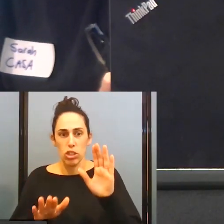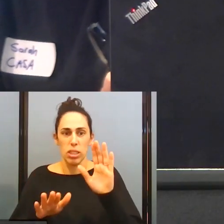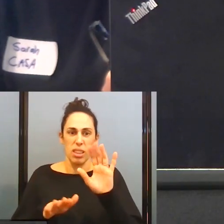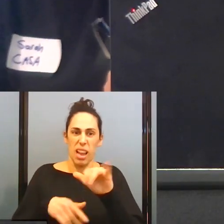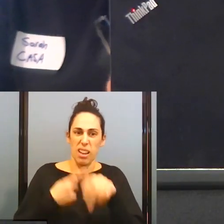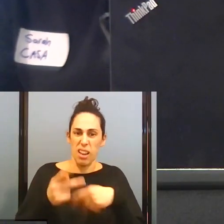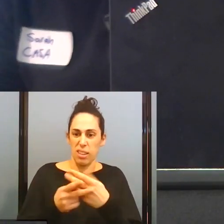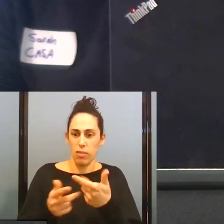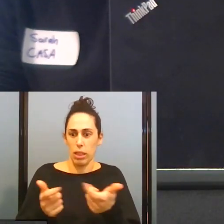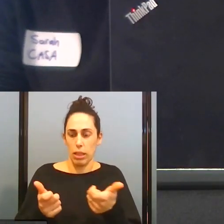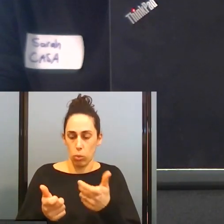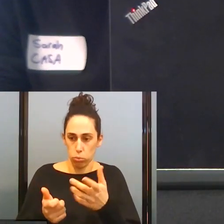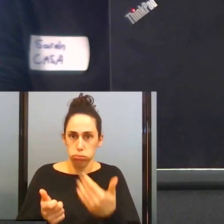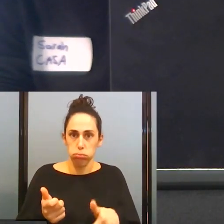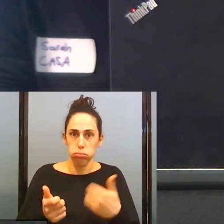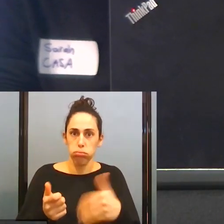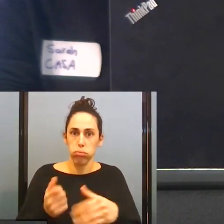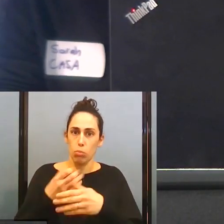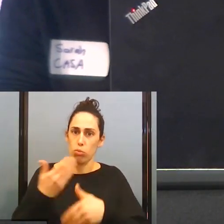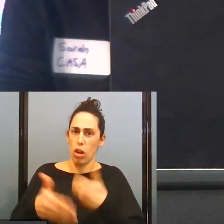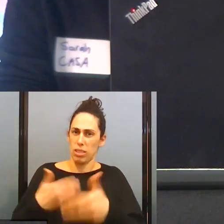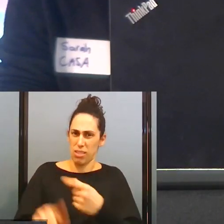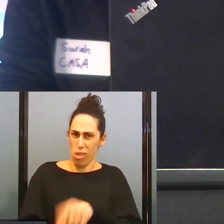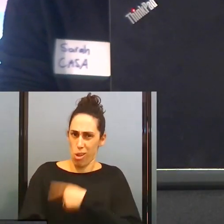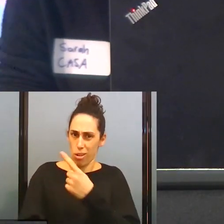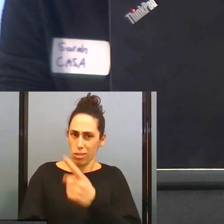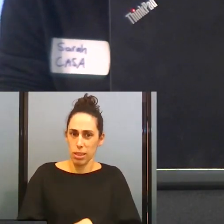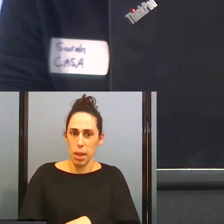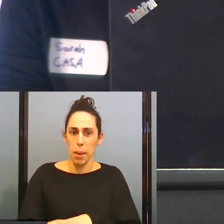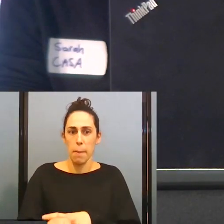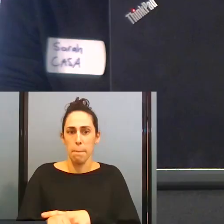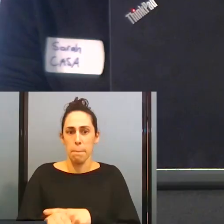encourage everyone, when you're working with young people,